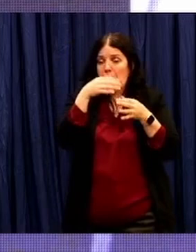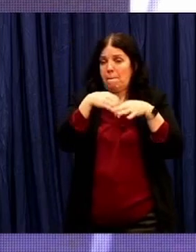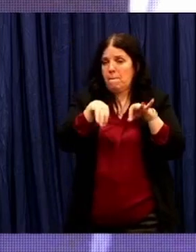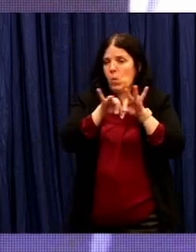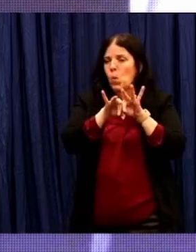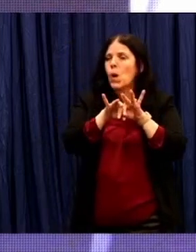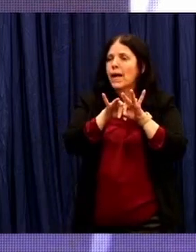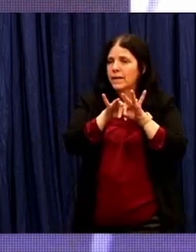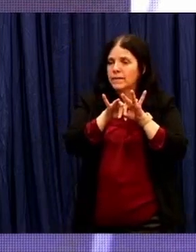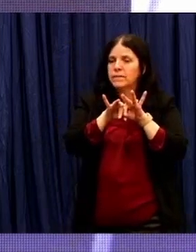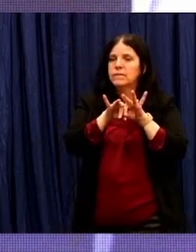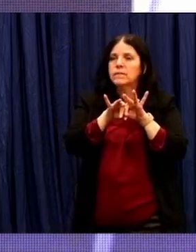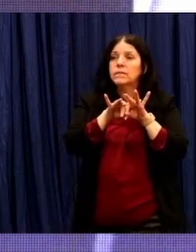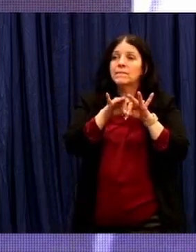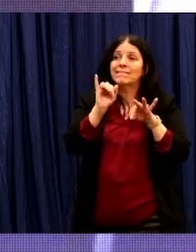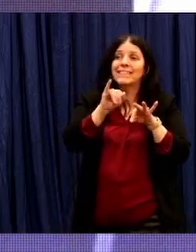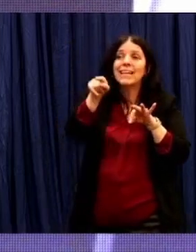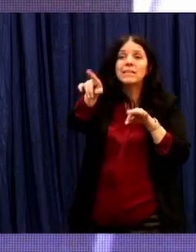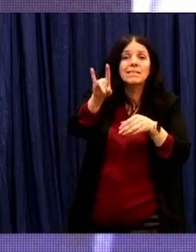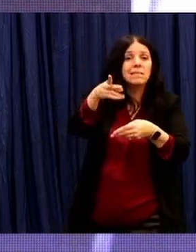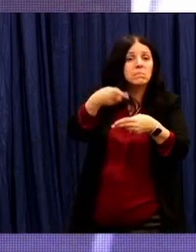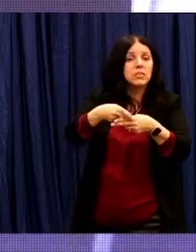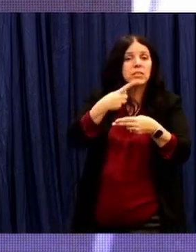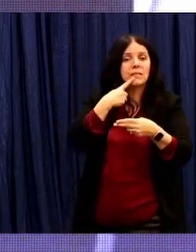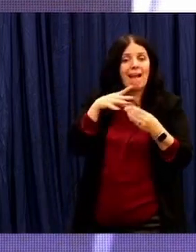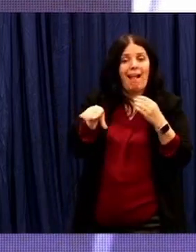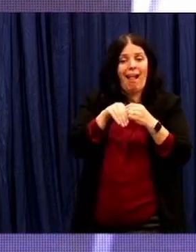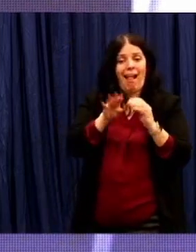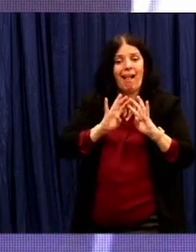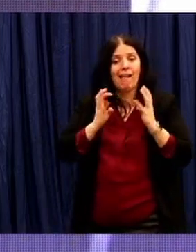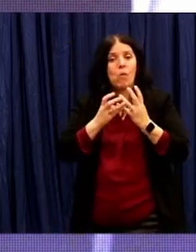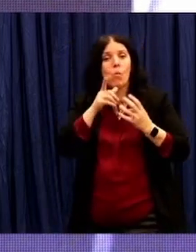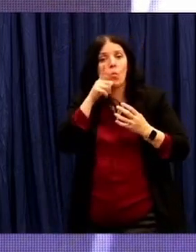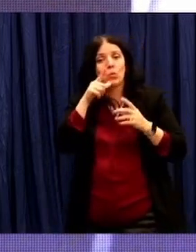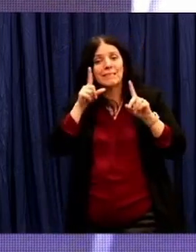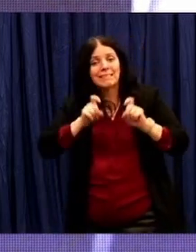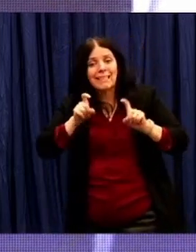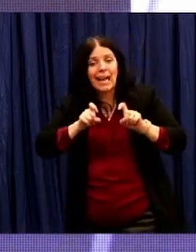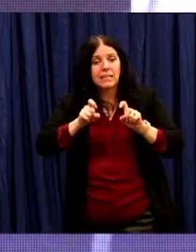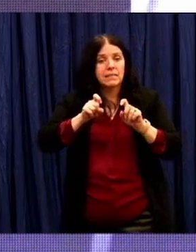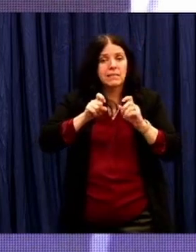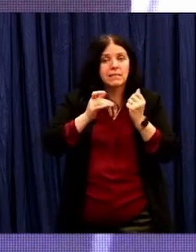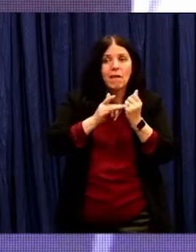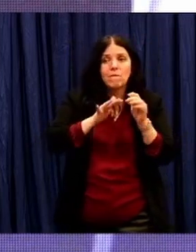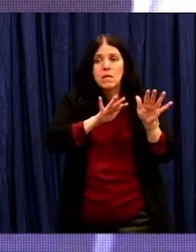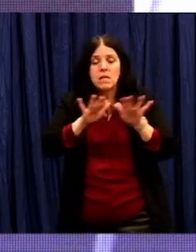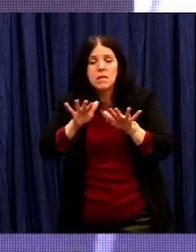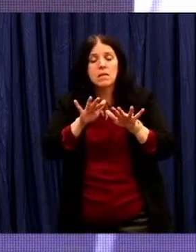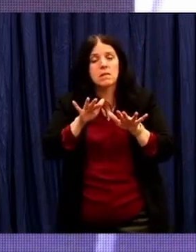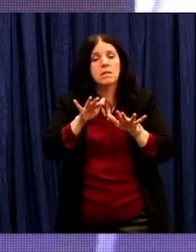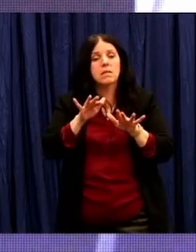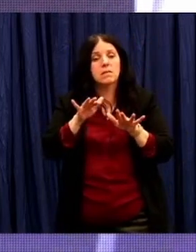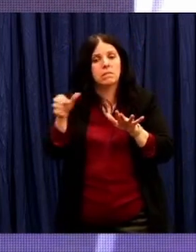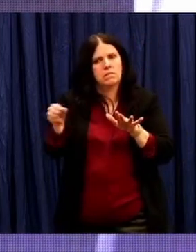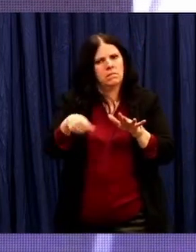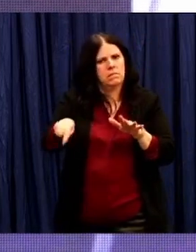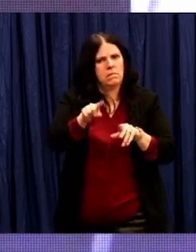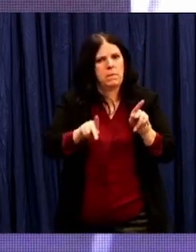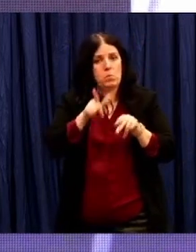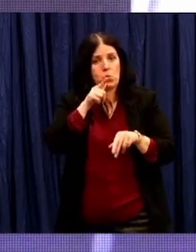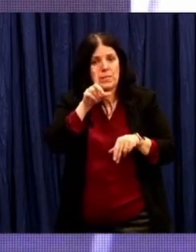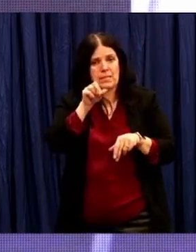have disability testers. I think it's important no matter what table you are